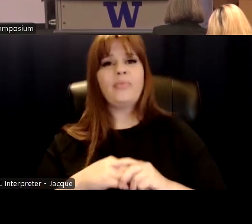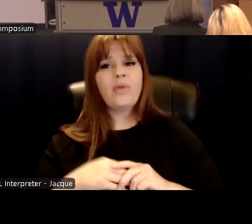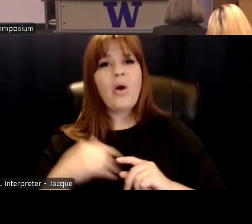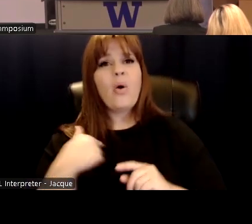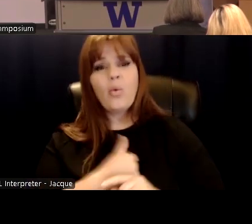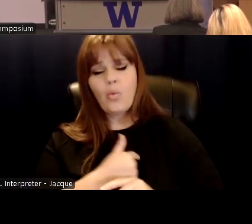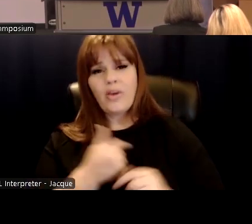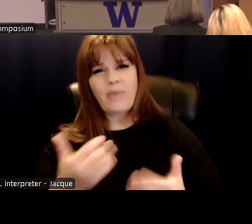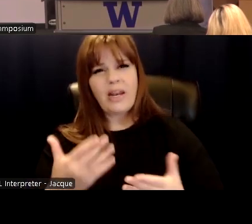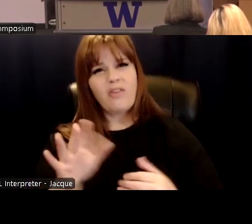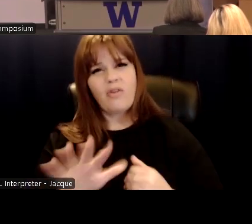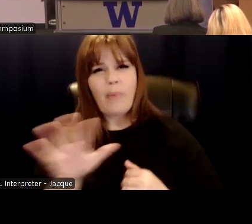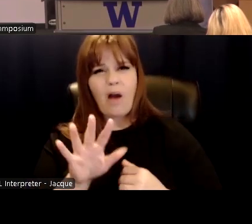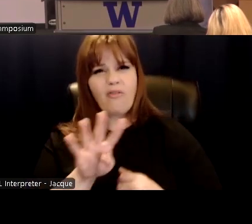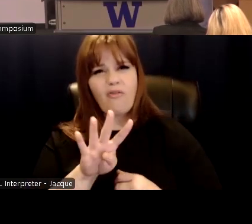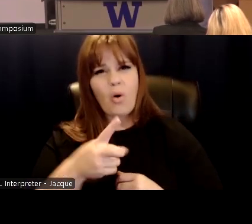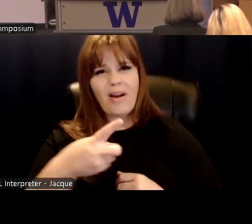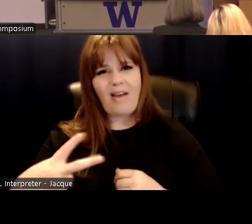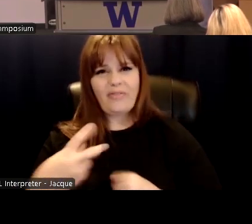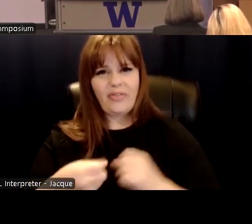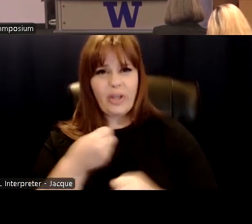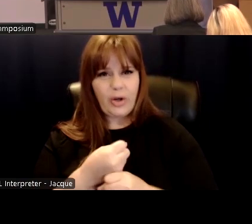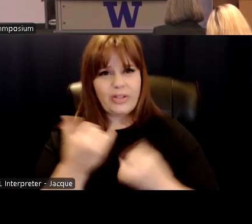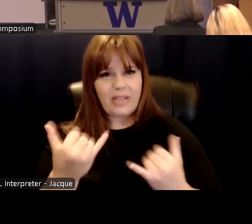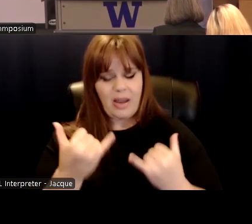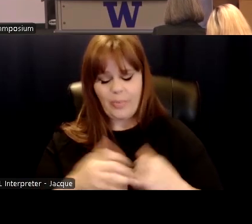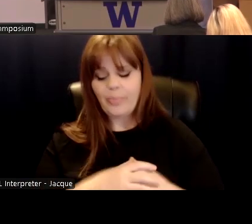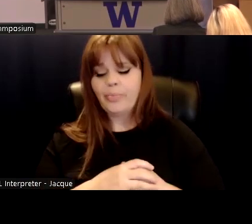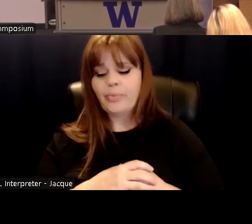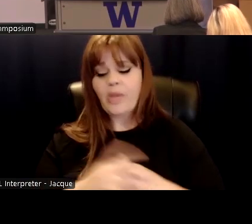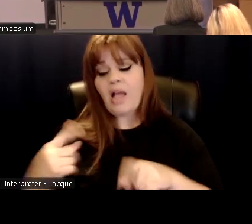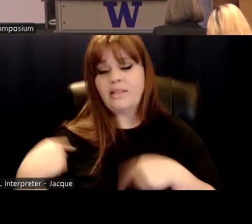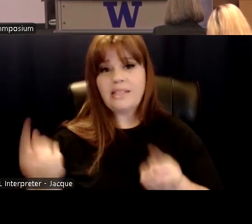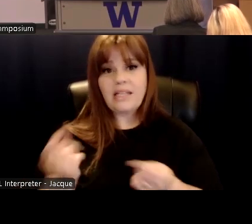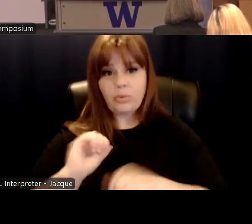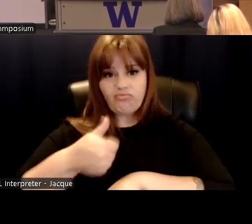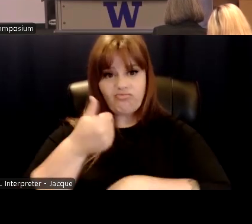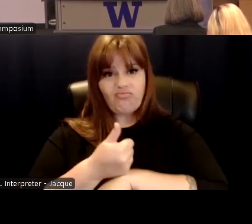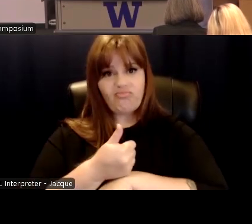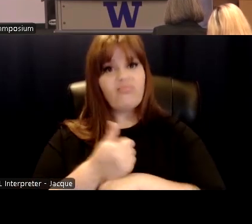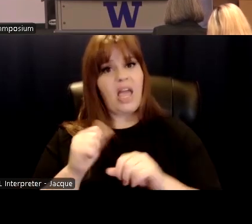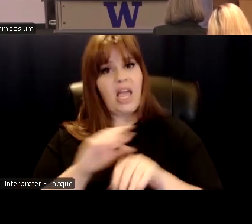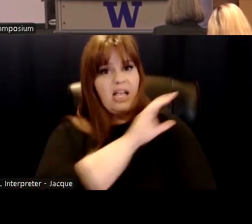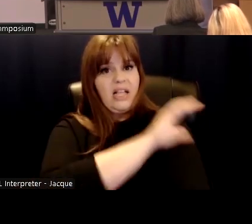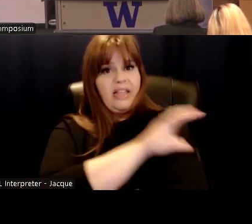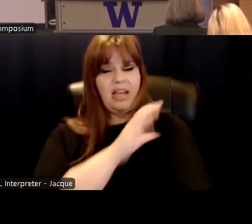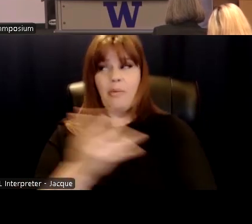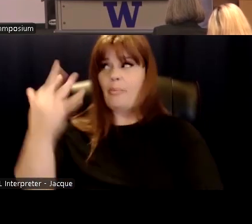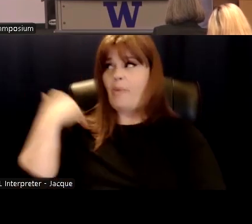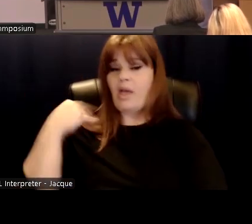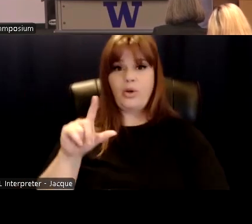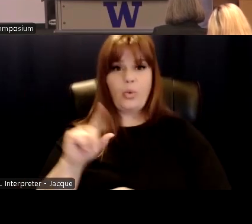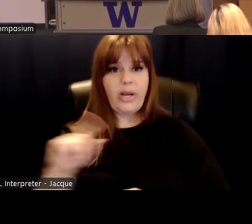now for about 4.5 years. And since we launched the clinic in 2020, we have